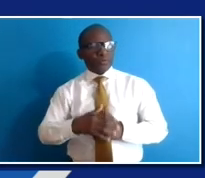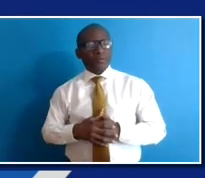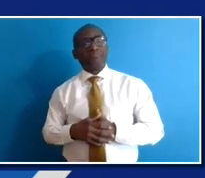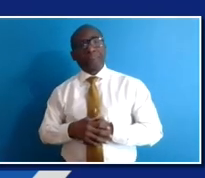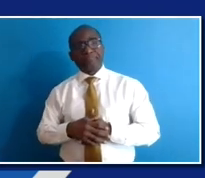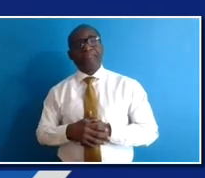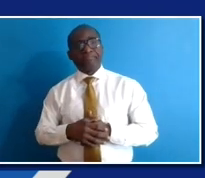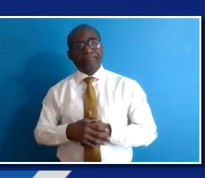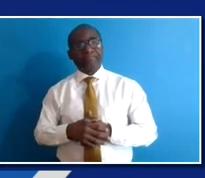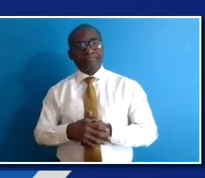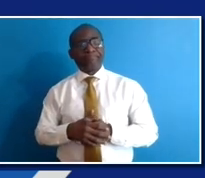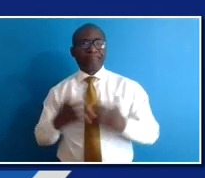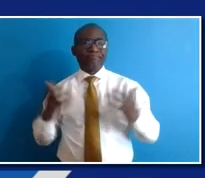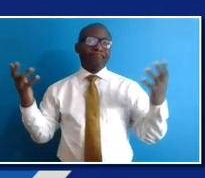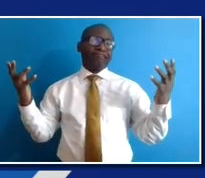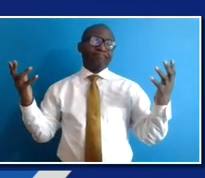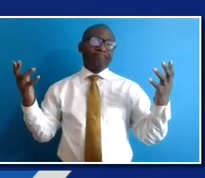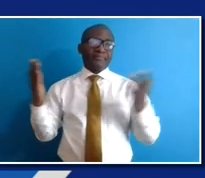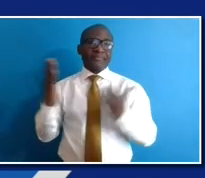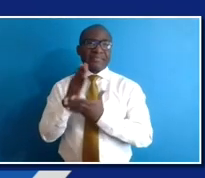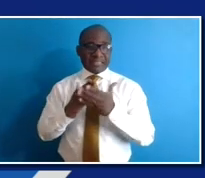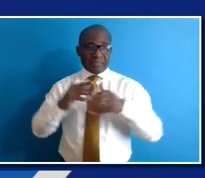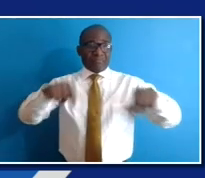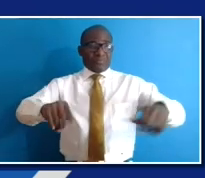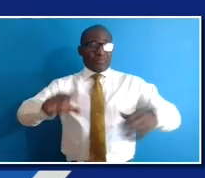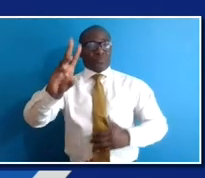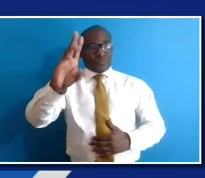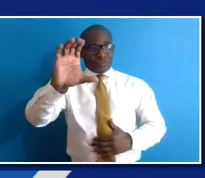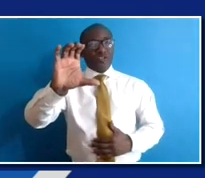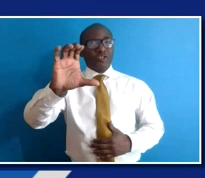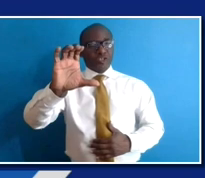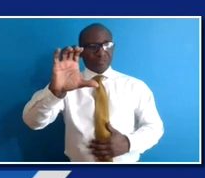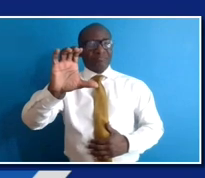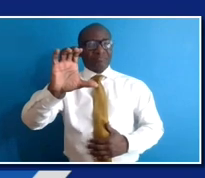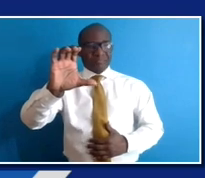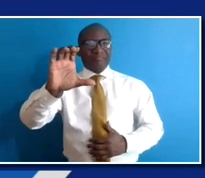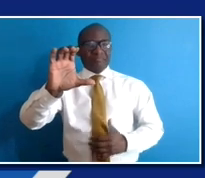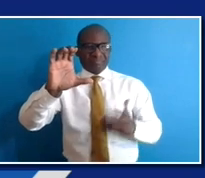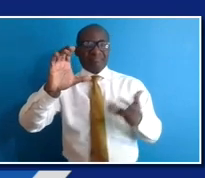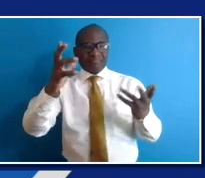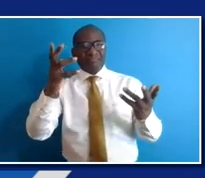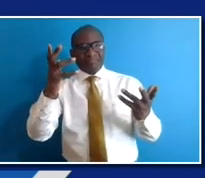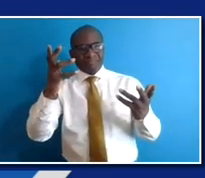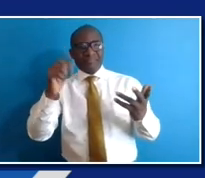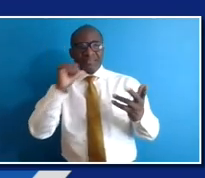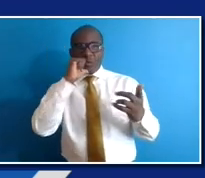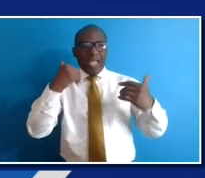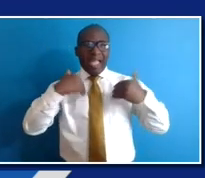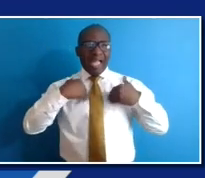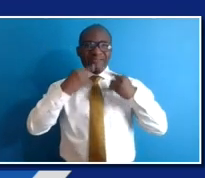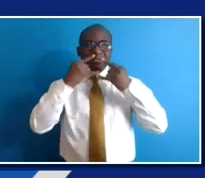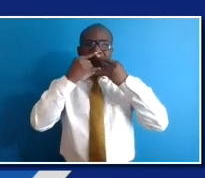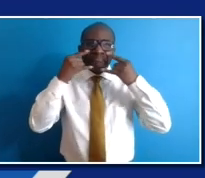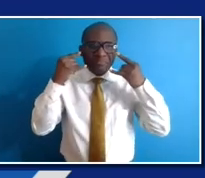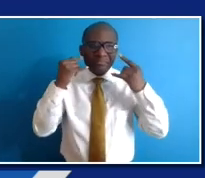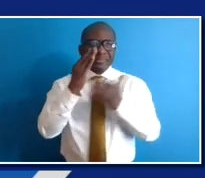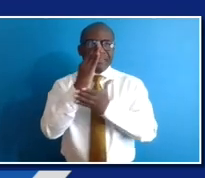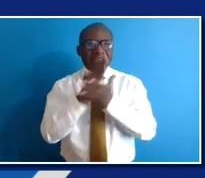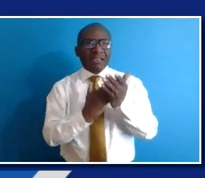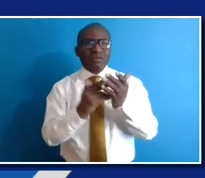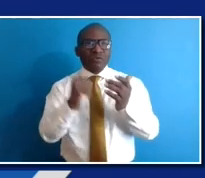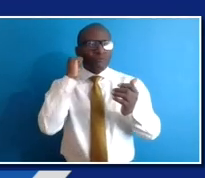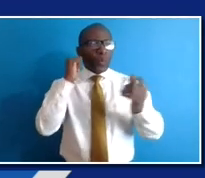in Westchester County. I don't think it as profound as it is in New York City. Part of that's the population difference. New York City is 8 to 9 times